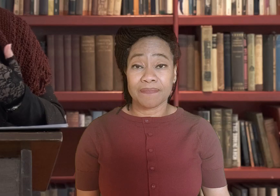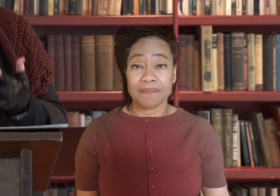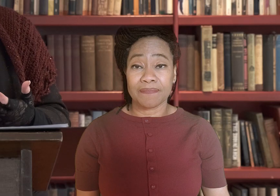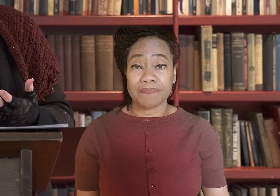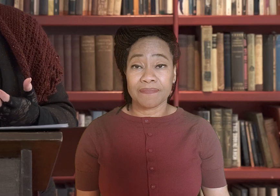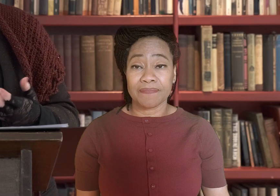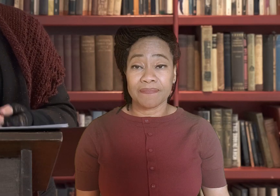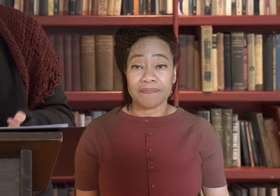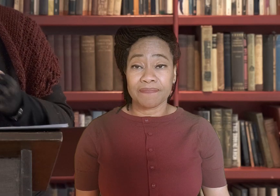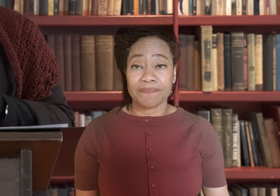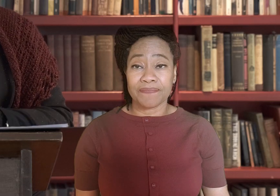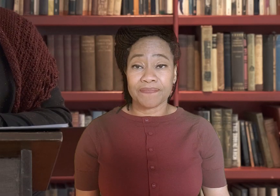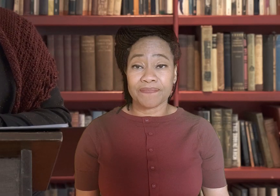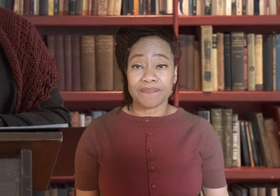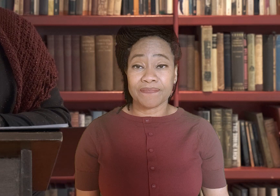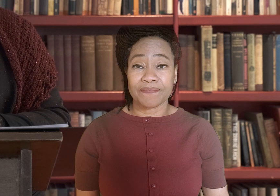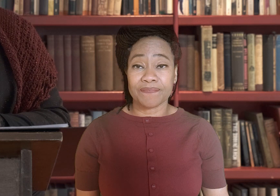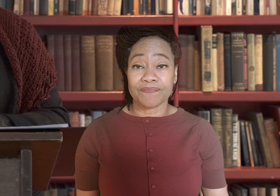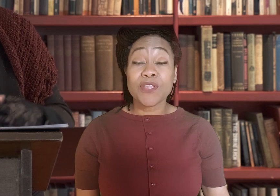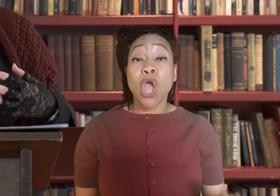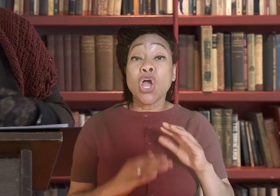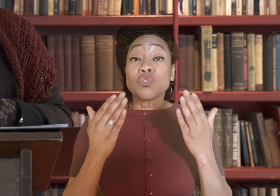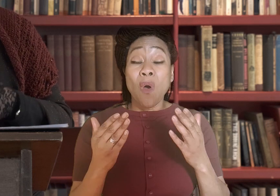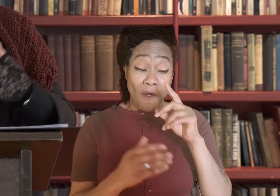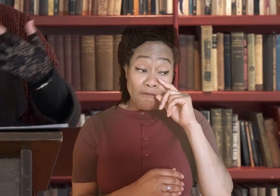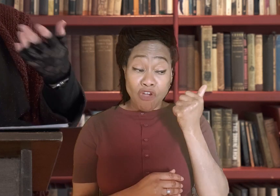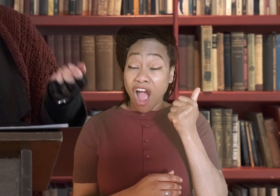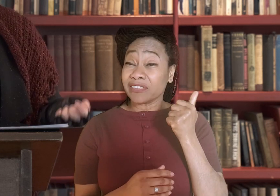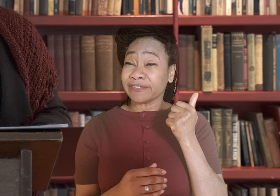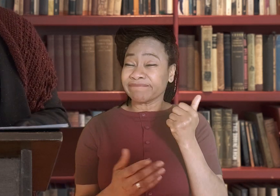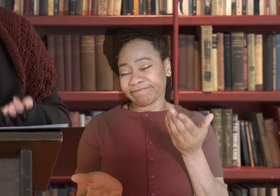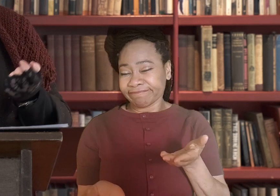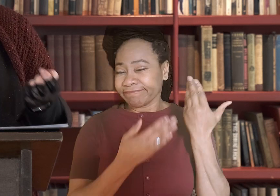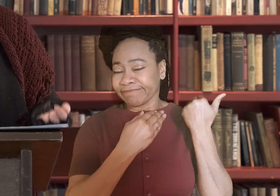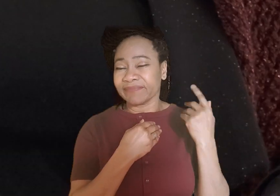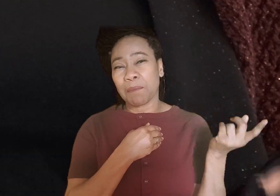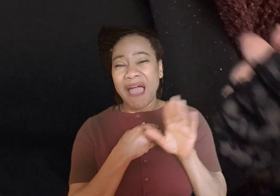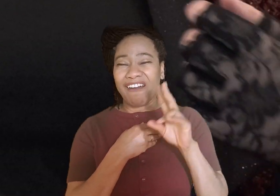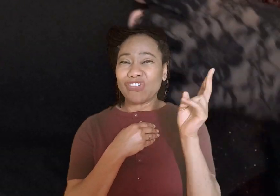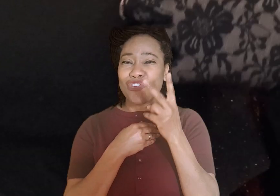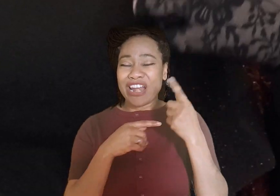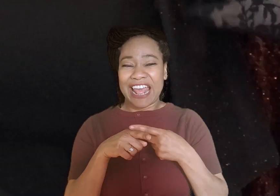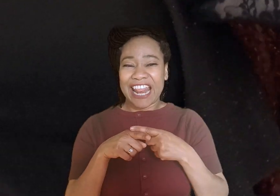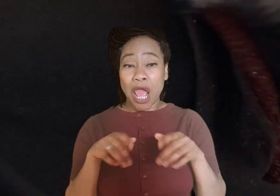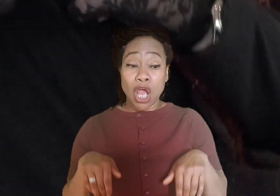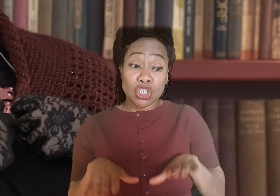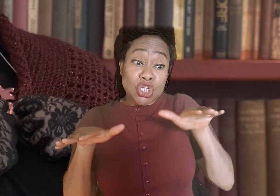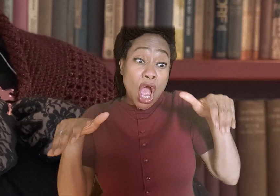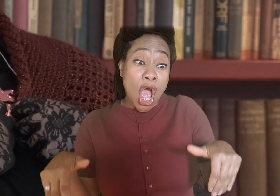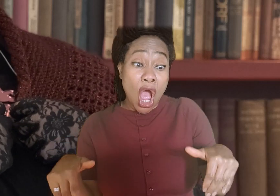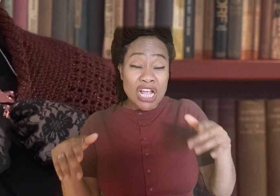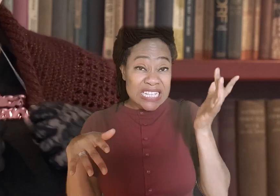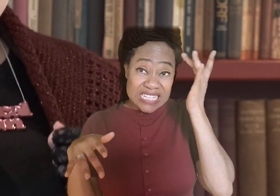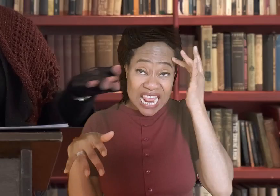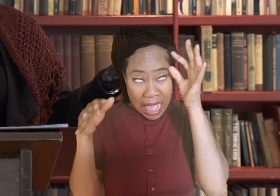So let's leave France and come back to Victorian England, a time of big skirts and silly hats, and see what else is happening with those